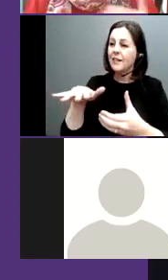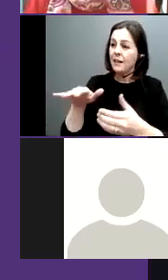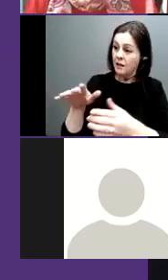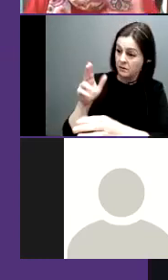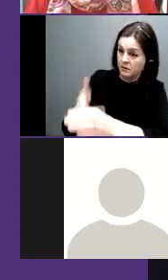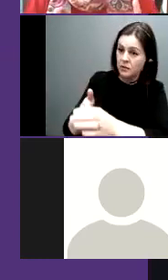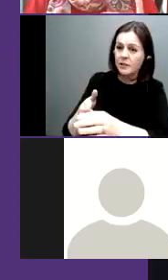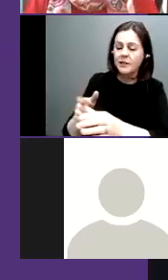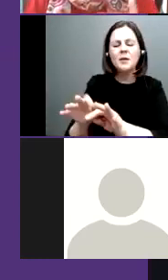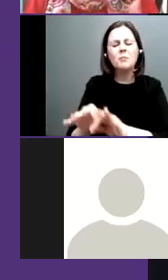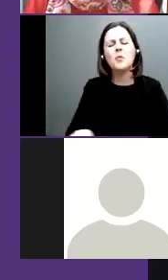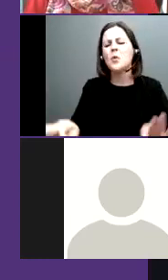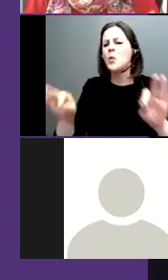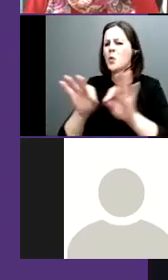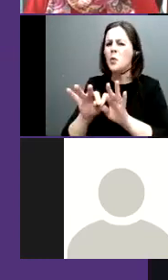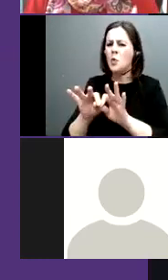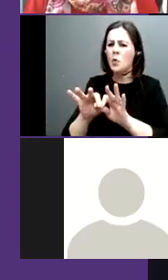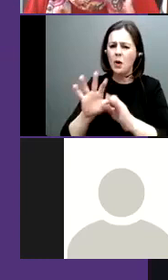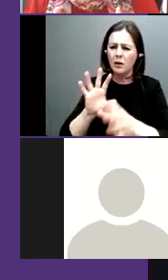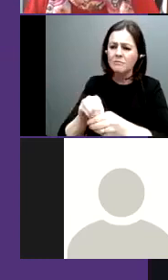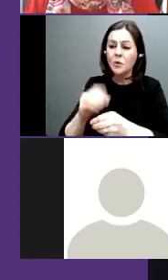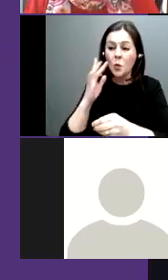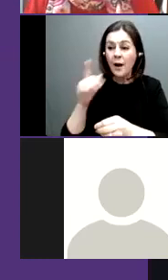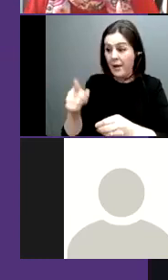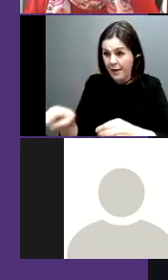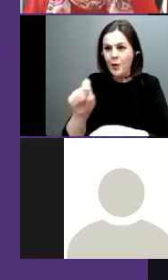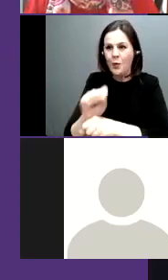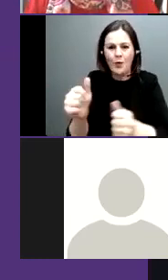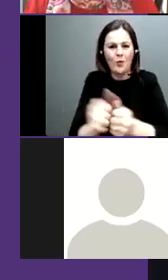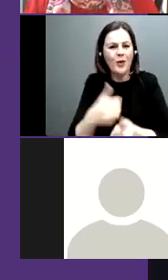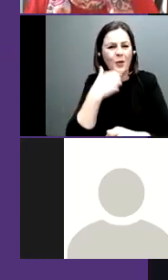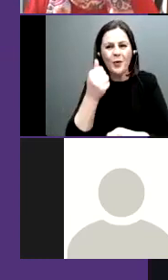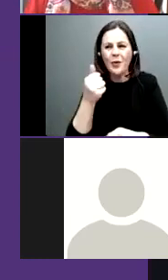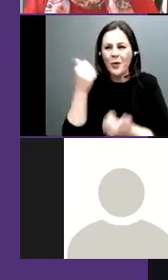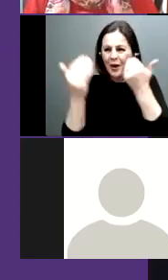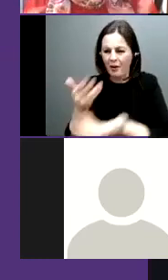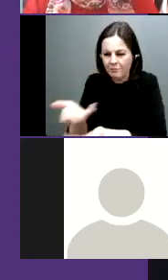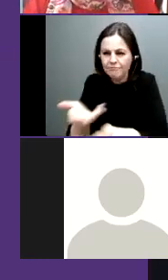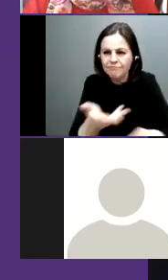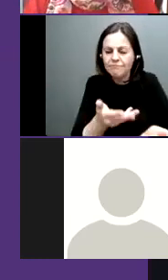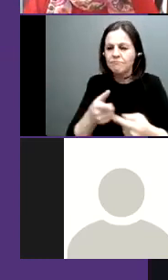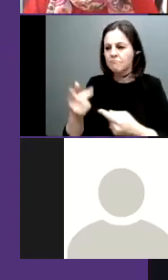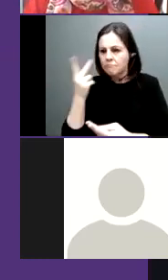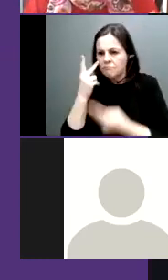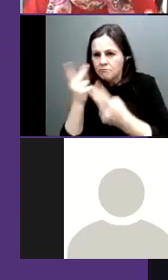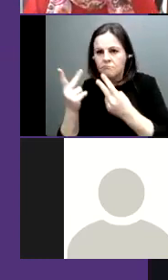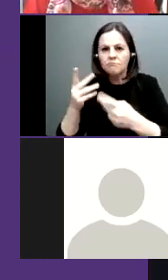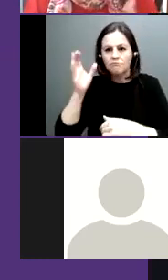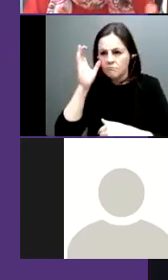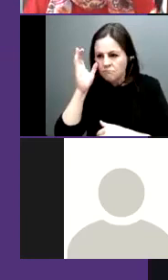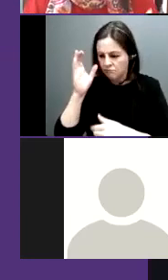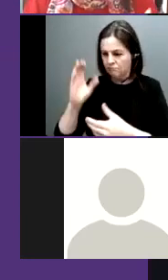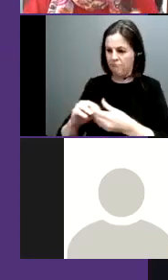working directly with older adults. These are the folks that are going places where